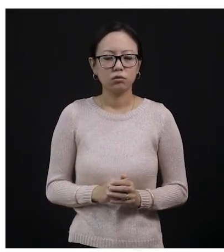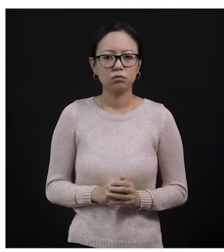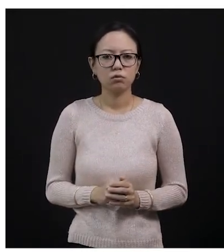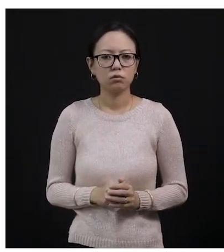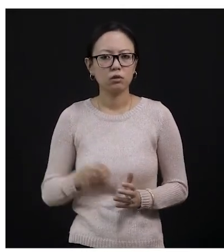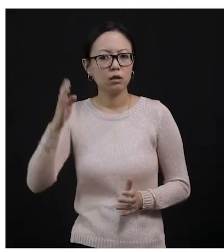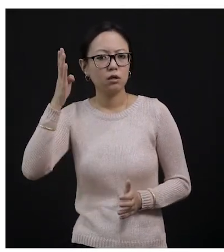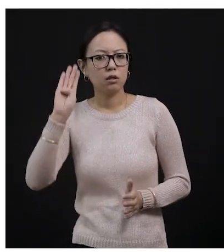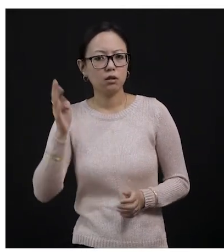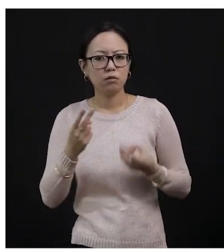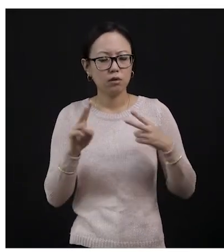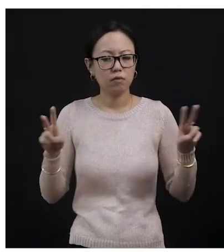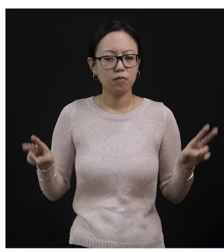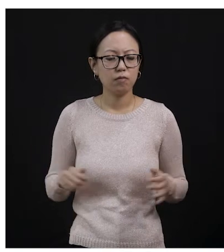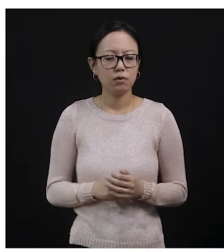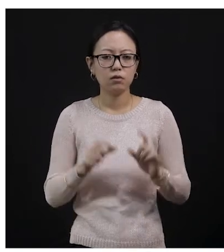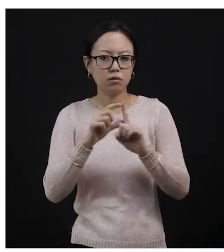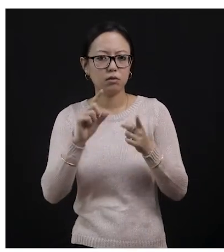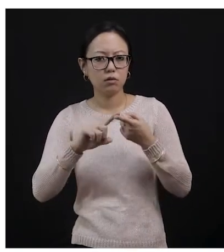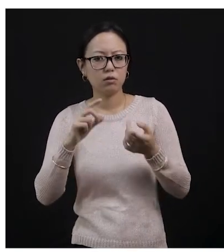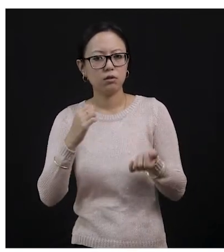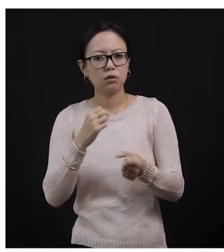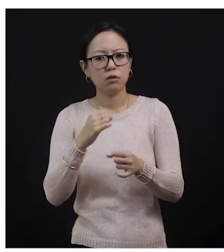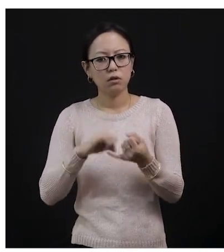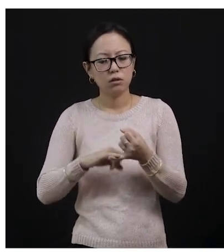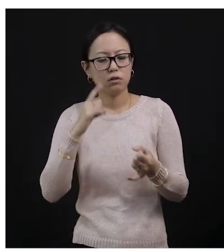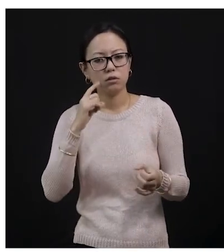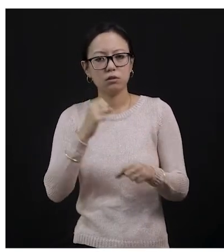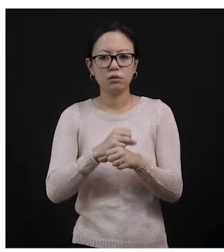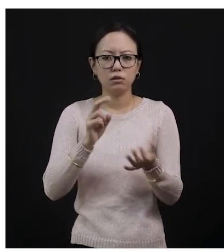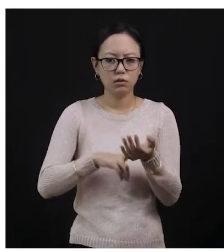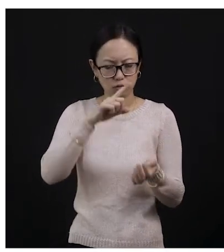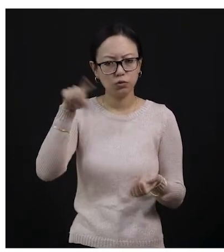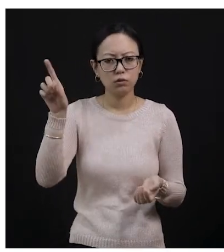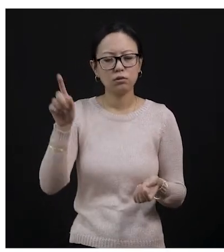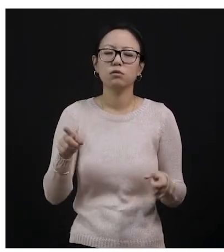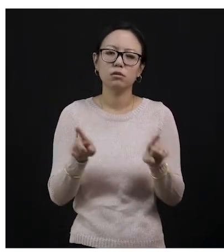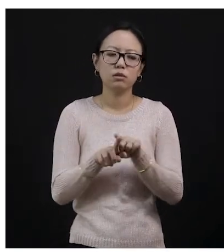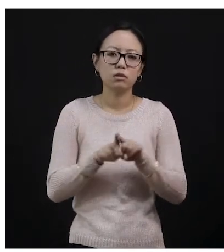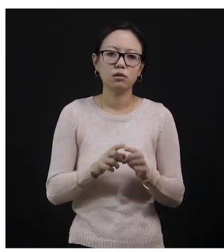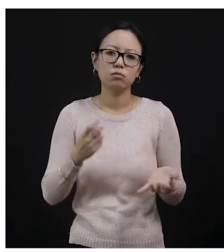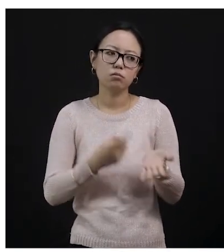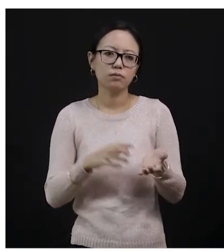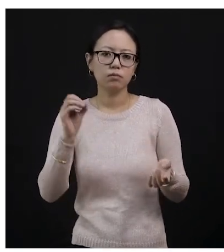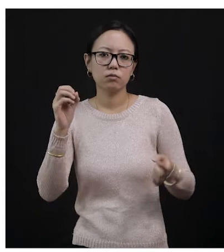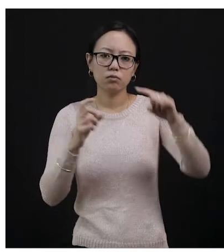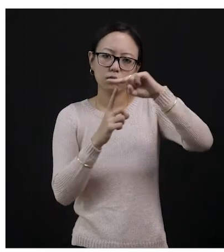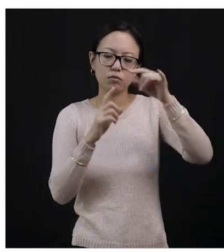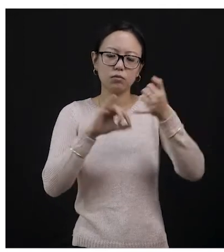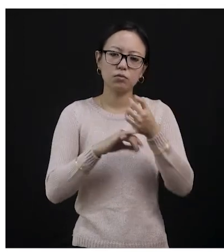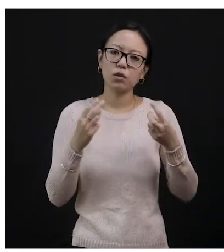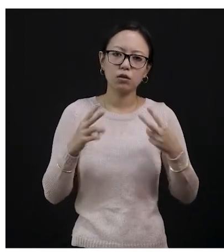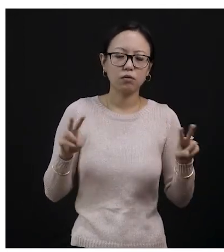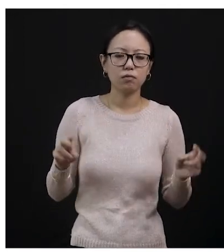different designs. Yes or no? So roots are also different designs. Roots also have different designs or different